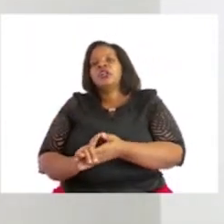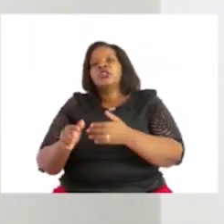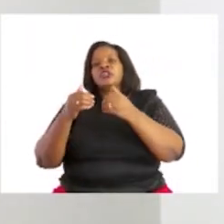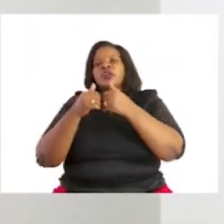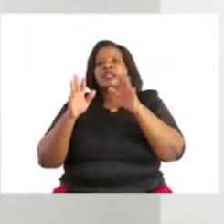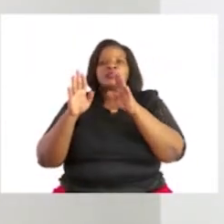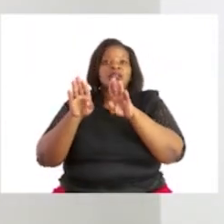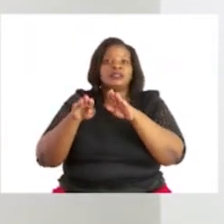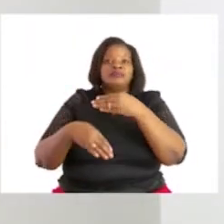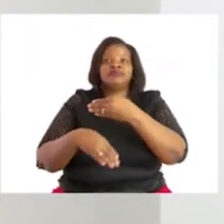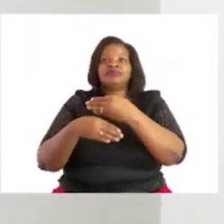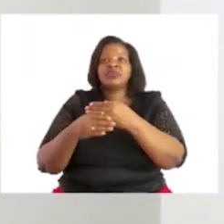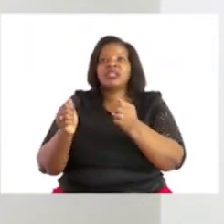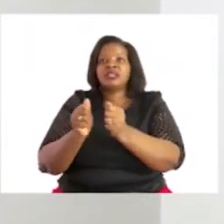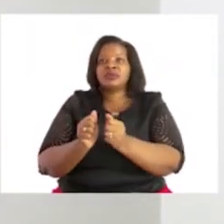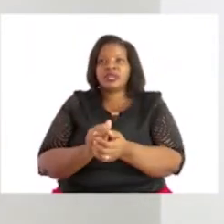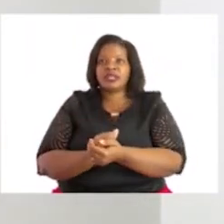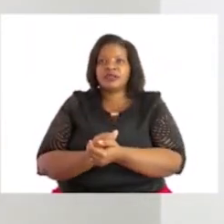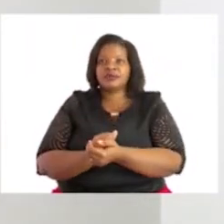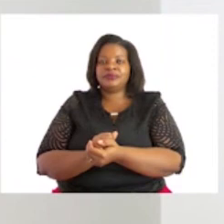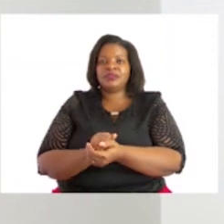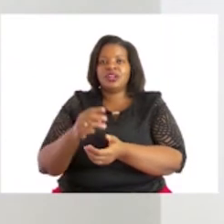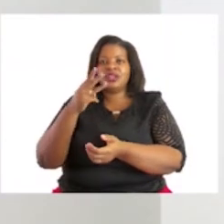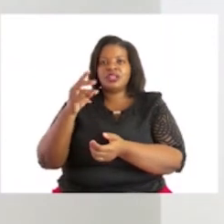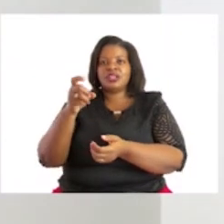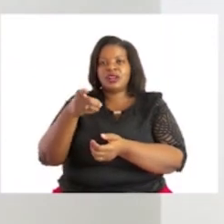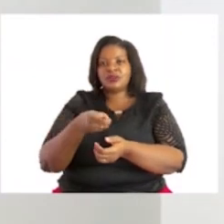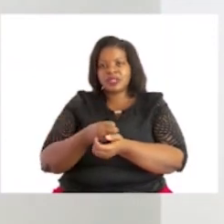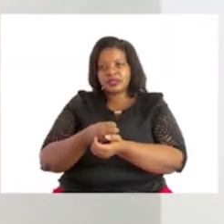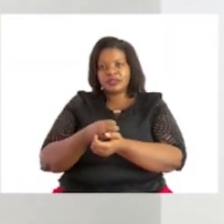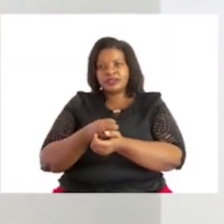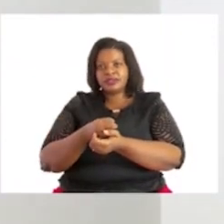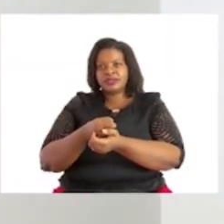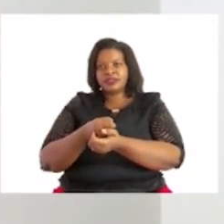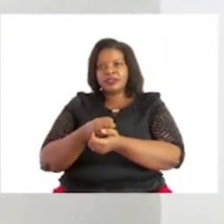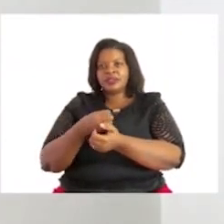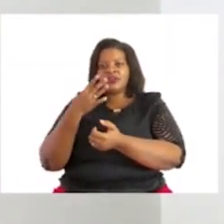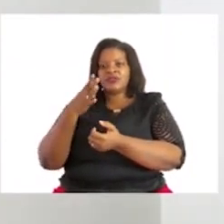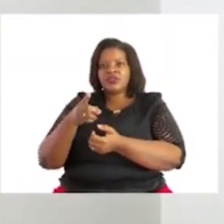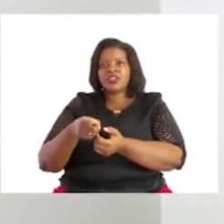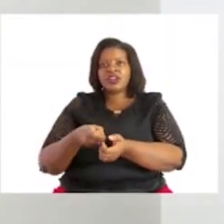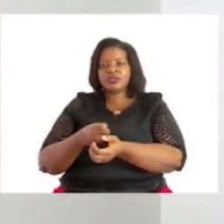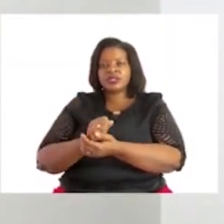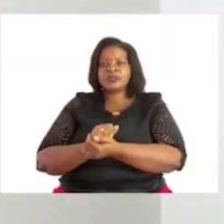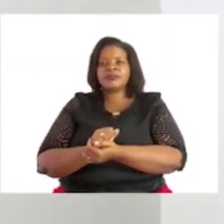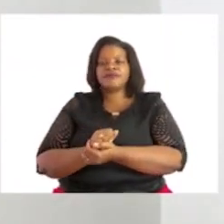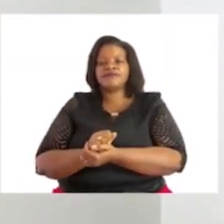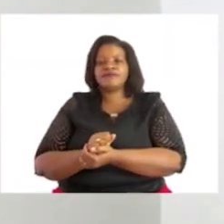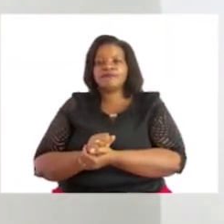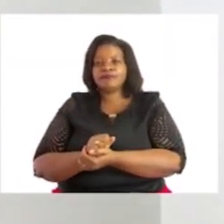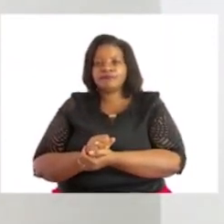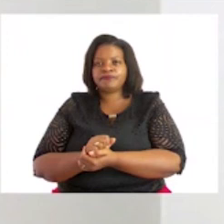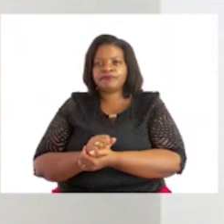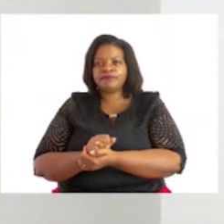I'll take 4,000. Let us add in a vertical way. It is called standard